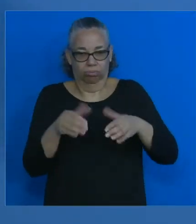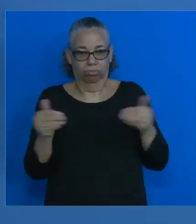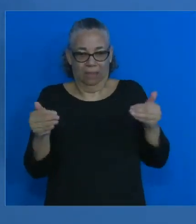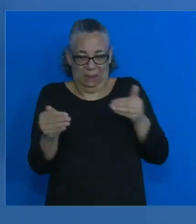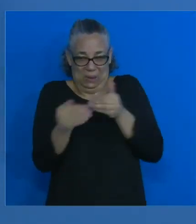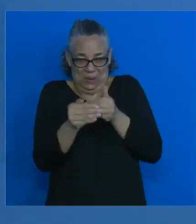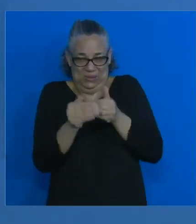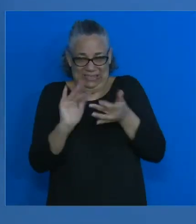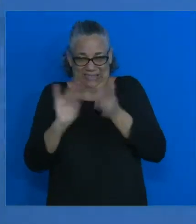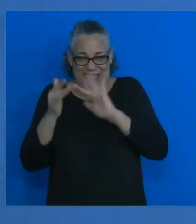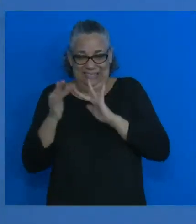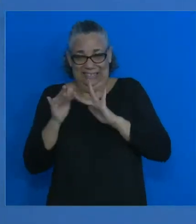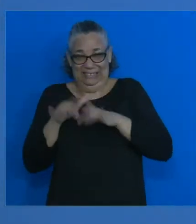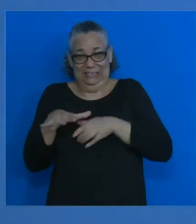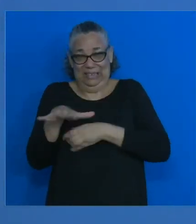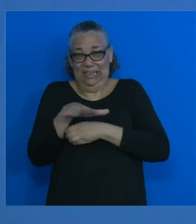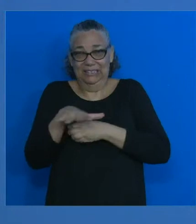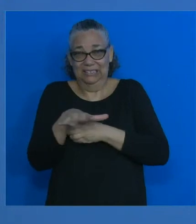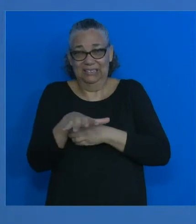settings. Thank you.